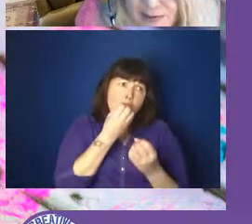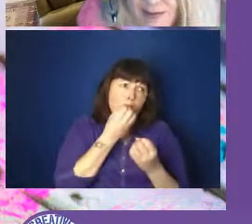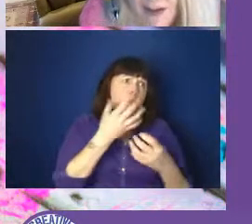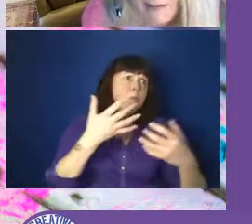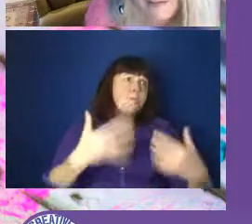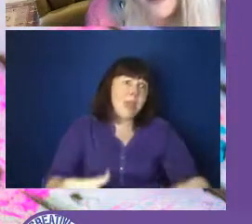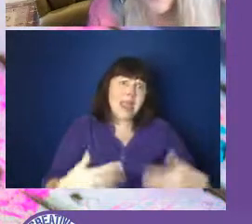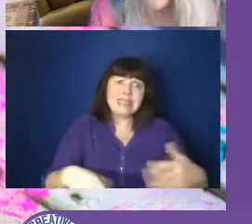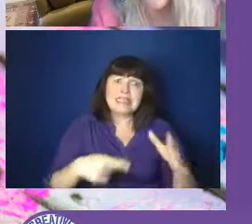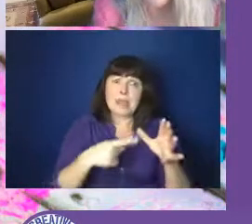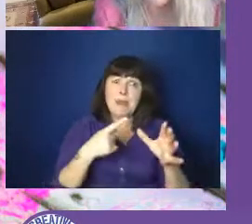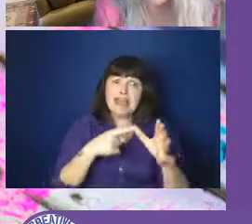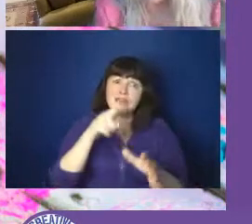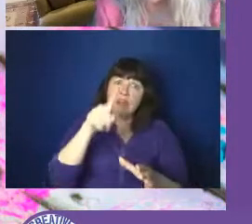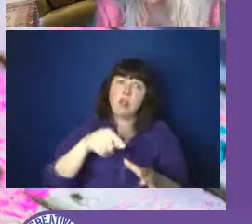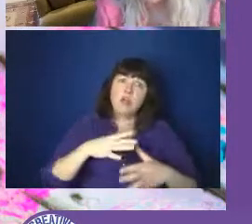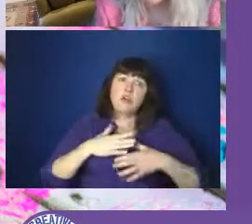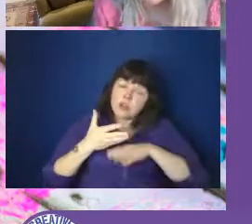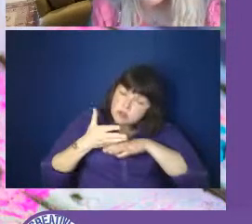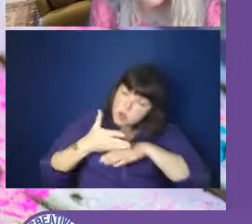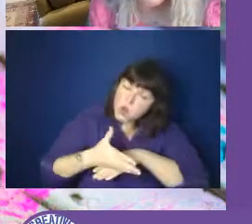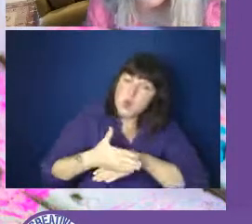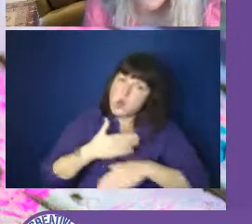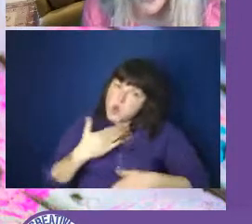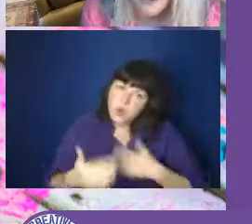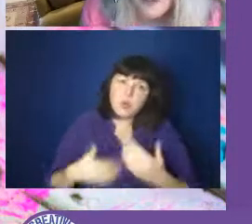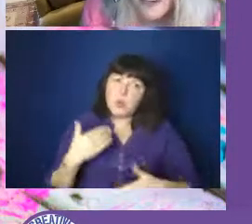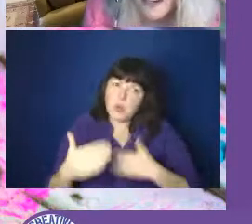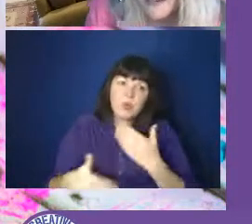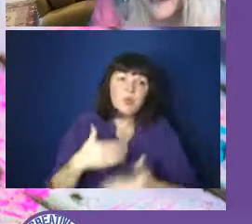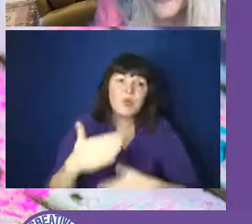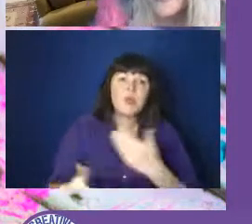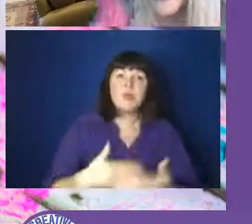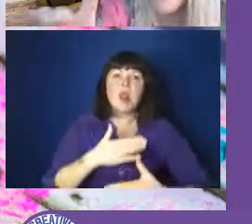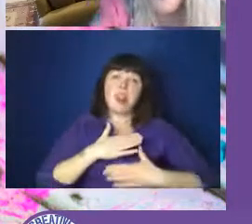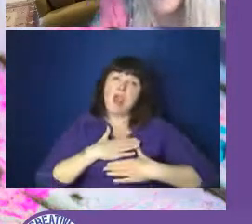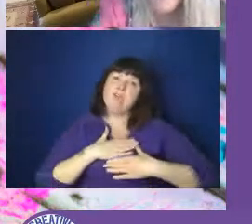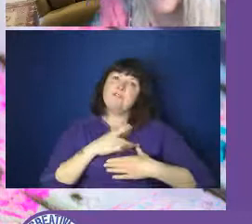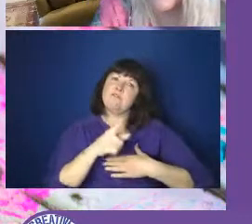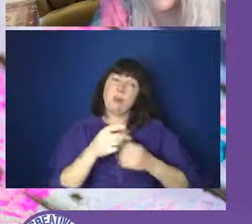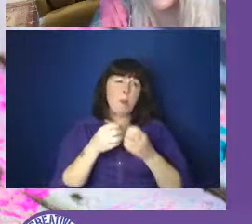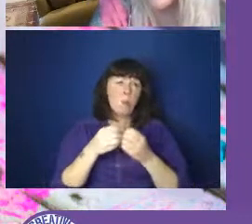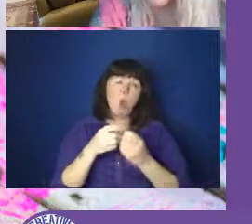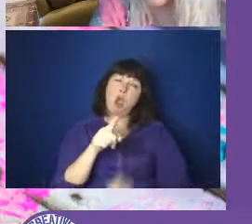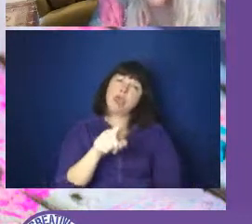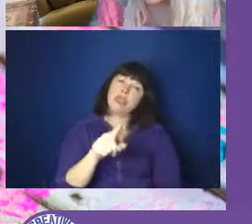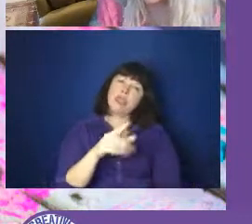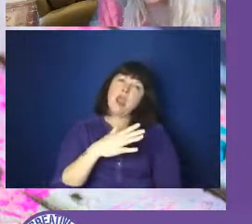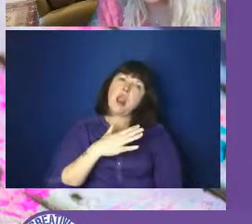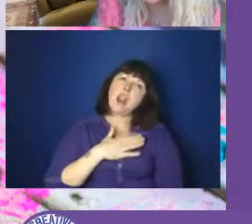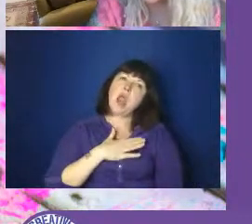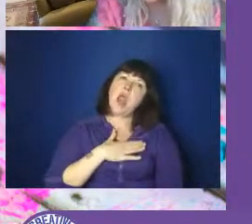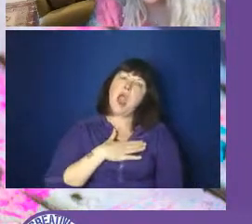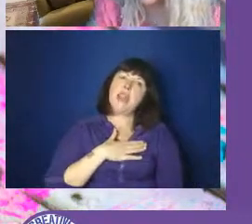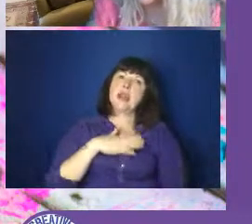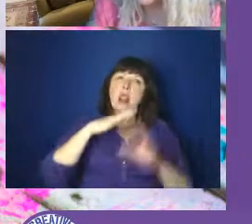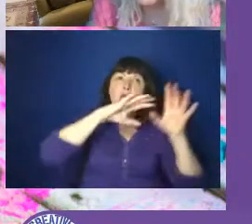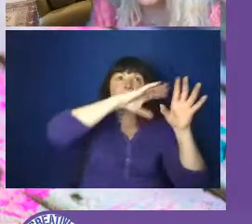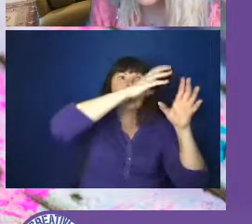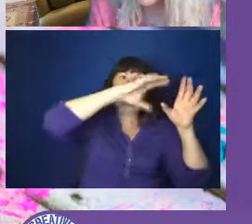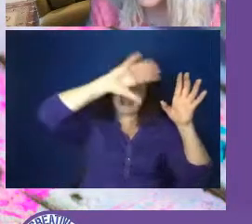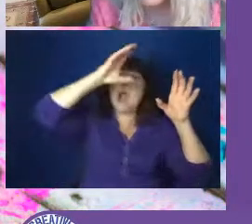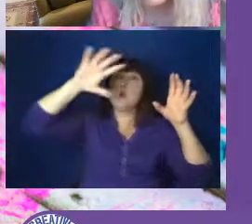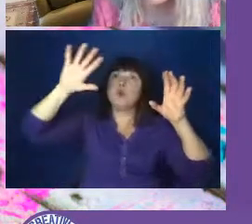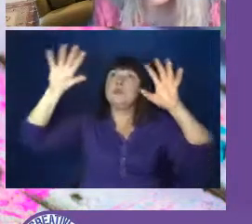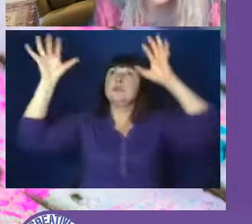a labor of love. Well worth it, methinks. Yeah, me too. And I really like the daydreamer and the head in the clouds kind of analogy